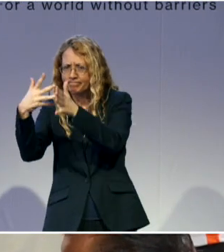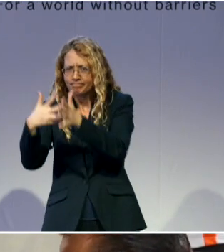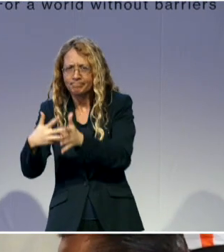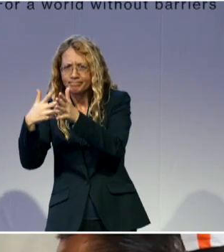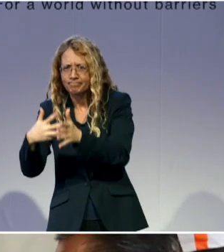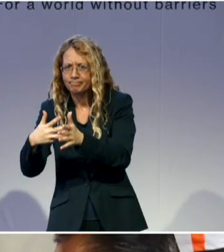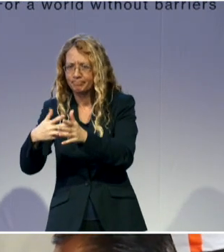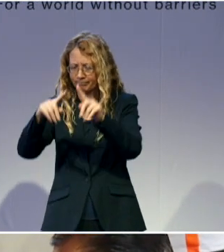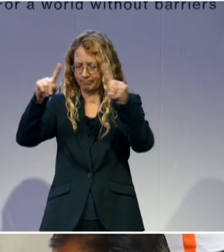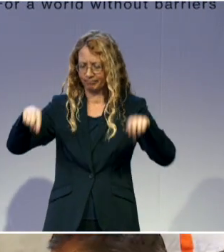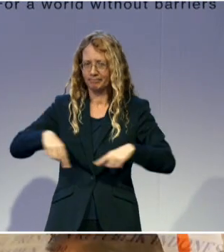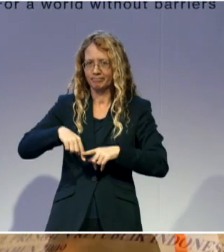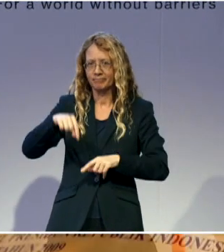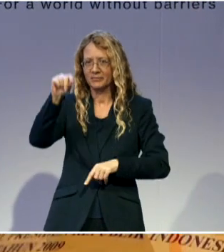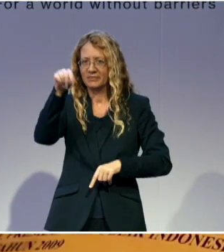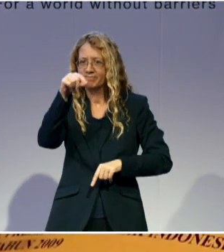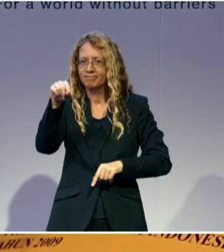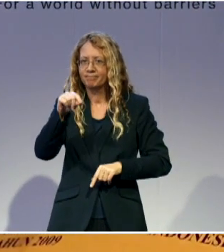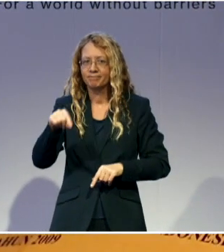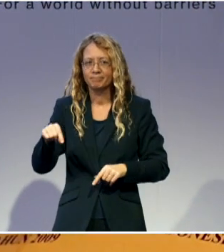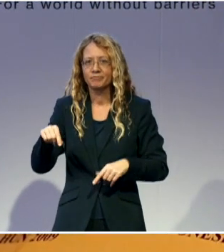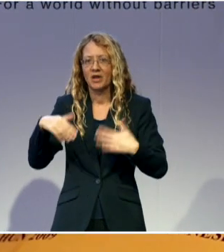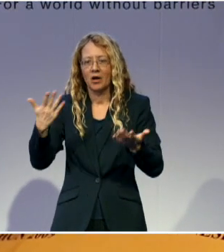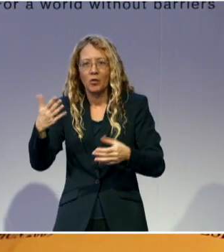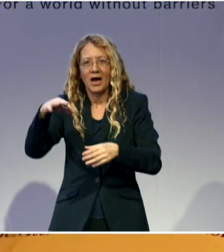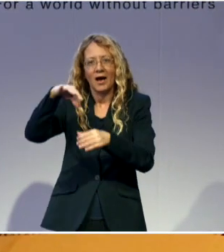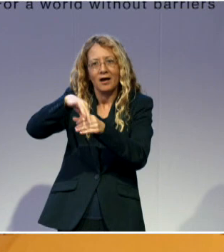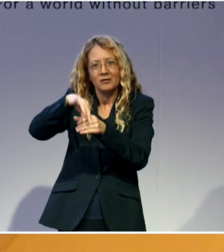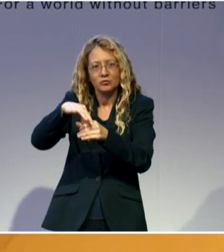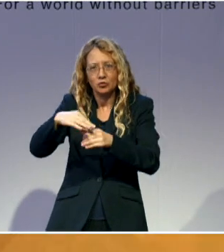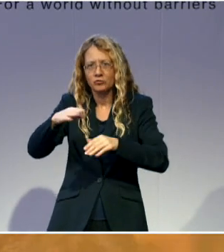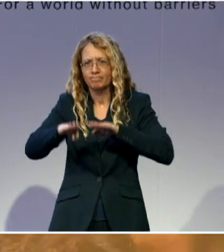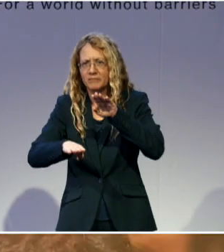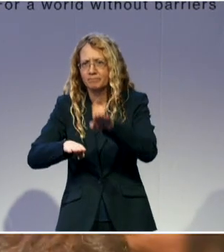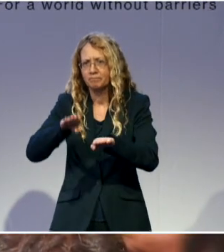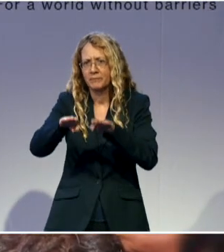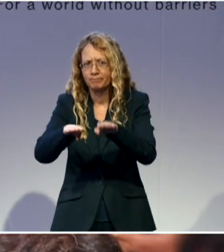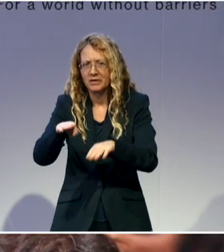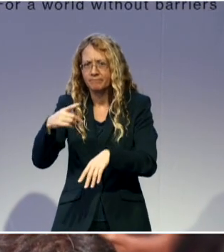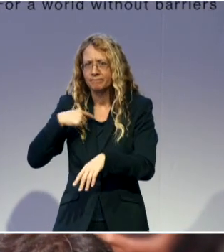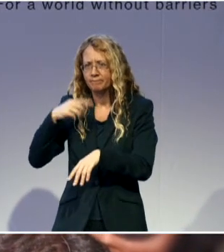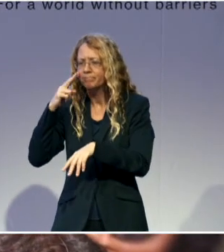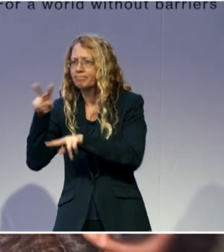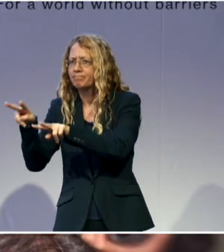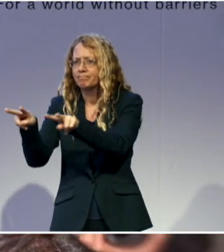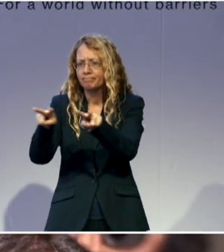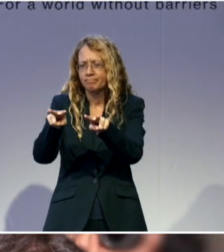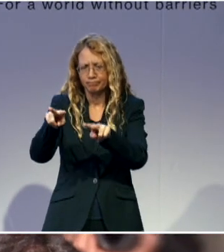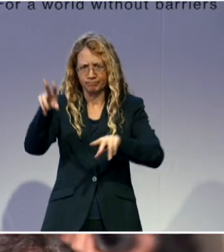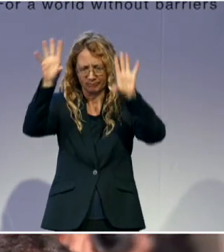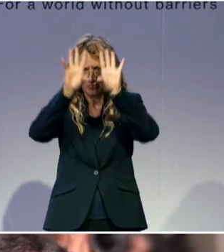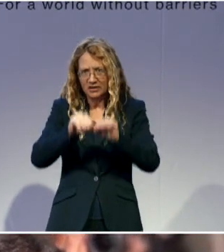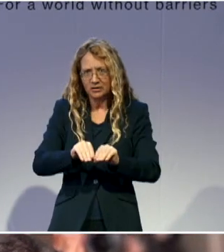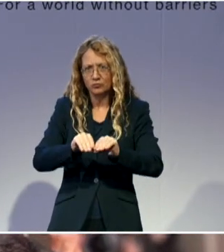to the electoral process. 13 countries had employed the methodology, resulting in the